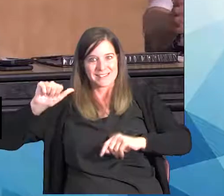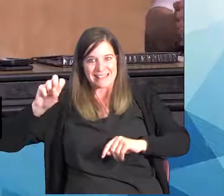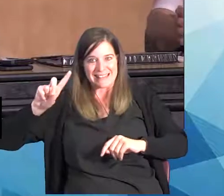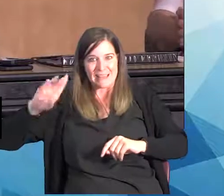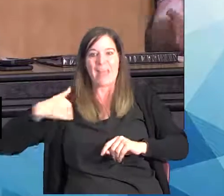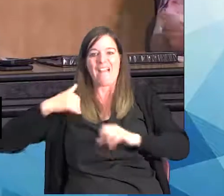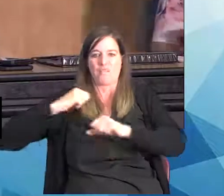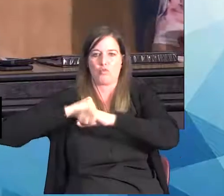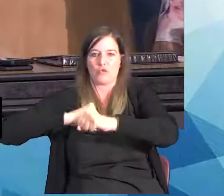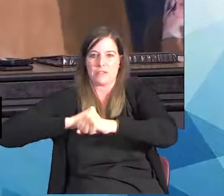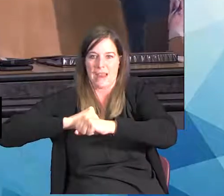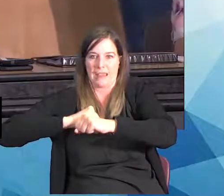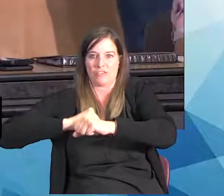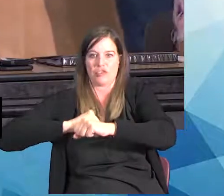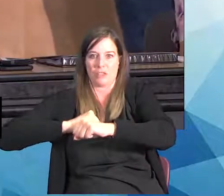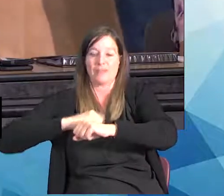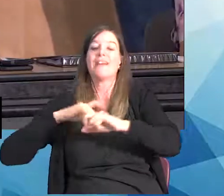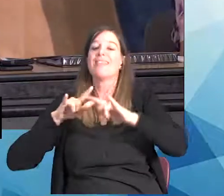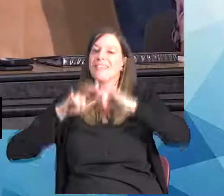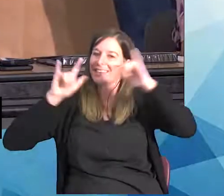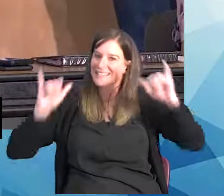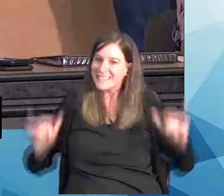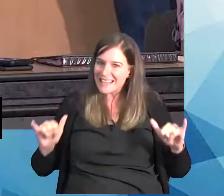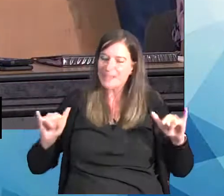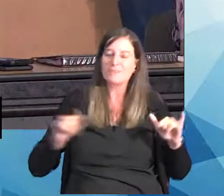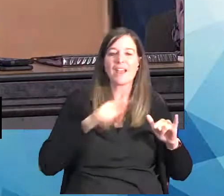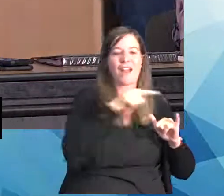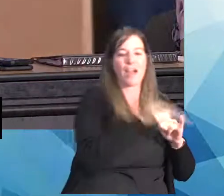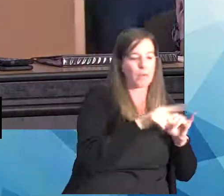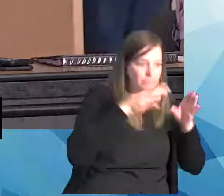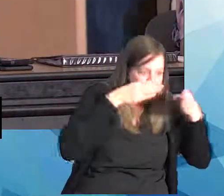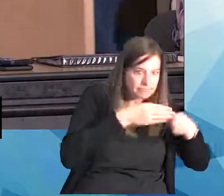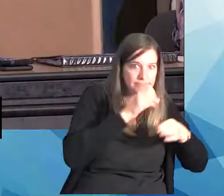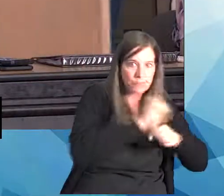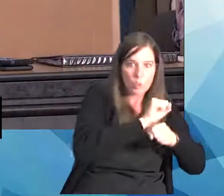that we are on the right track and we remain on the right track in the long term.